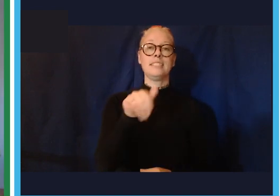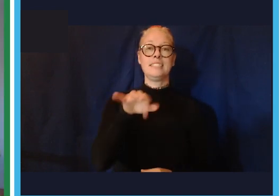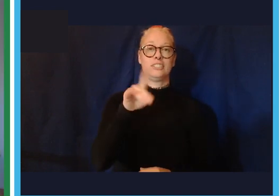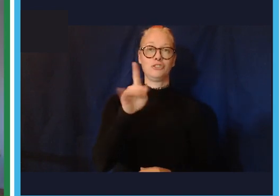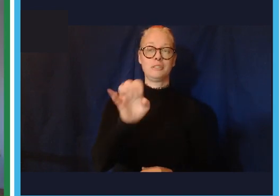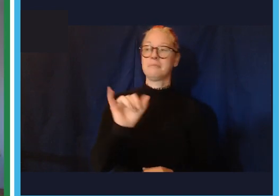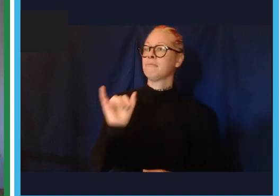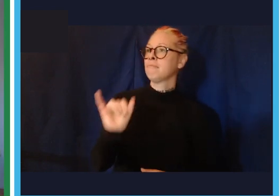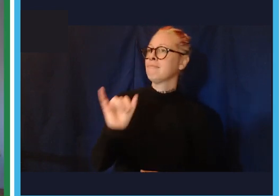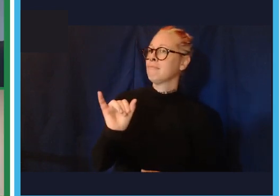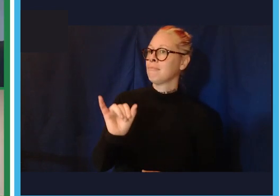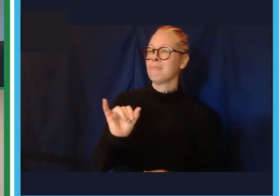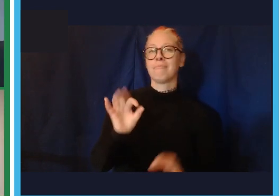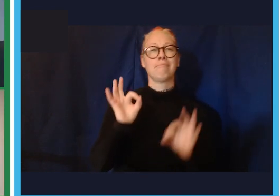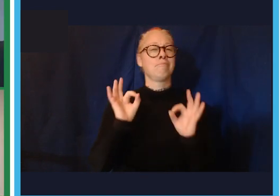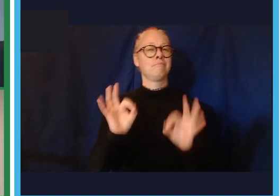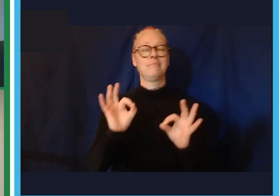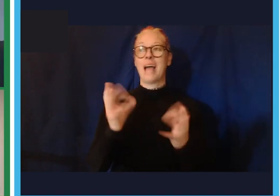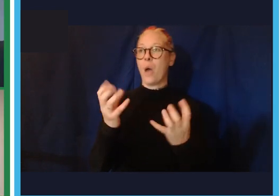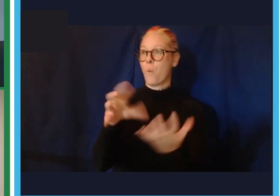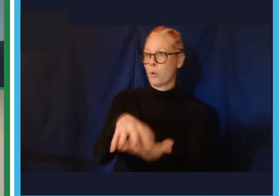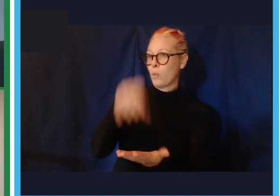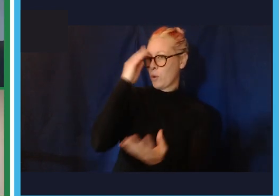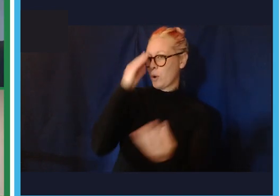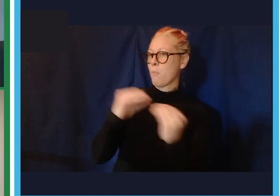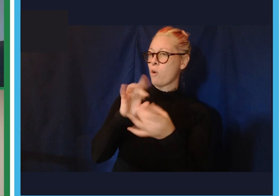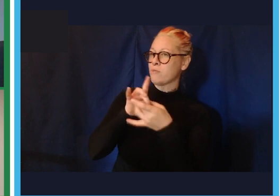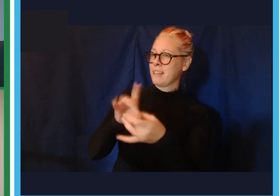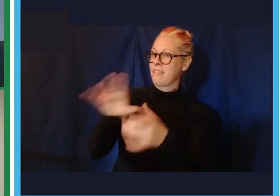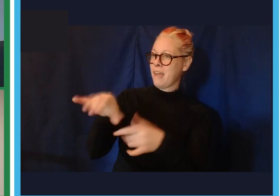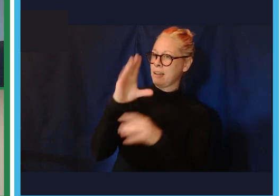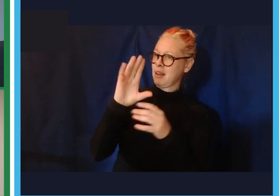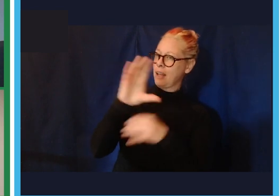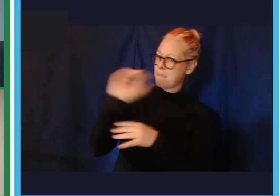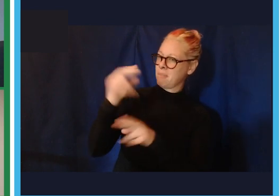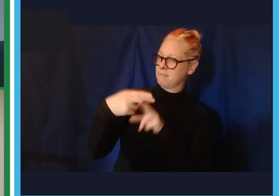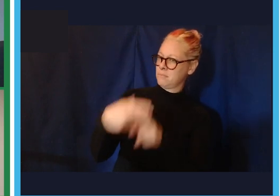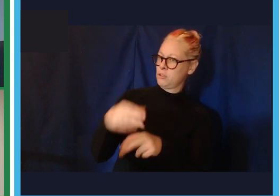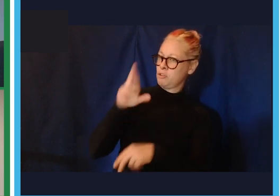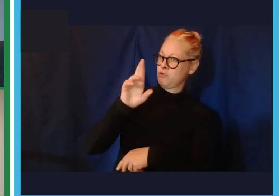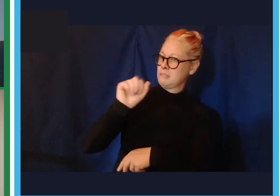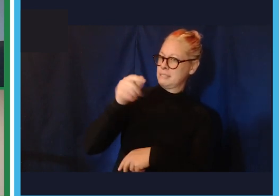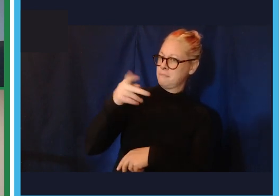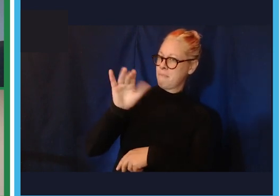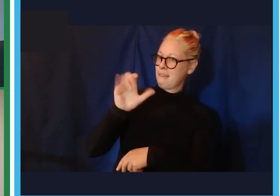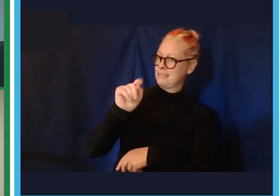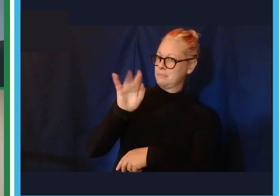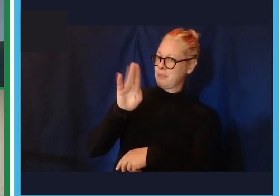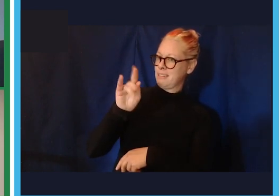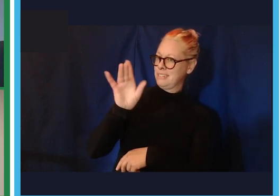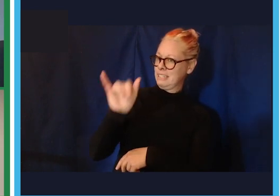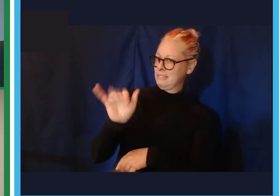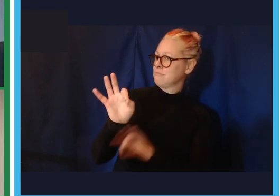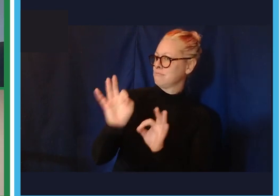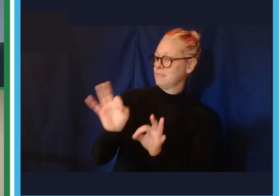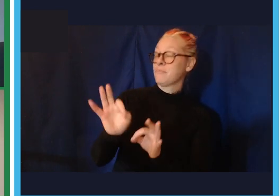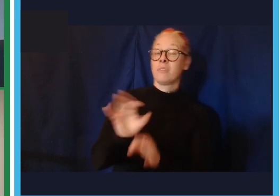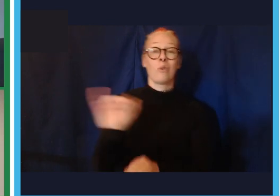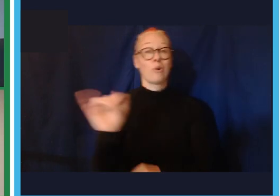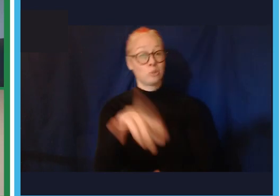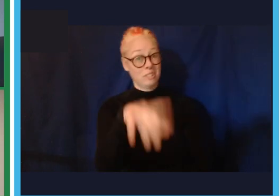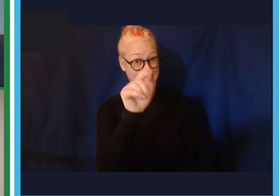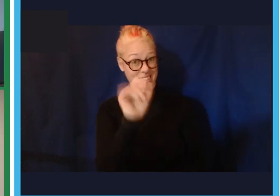totally agree. Based on the pie guy, that pizza is definitely for breakfast. Like, absolutely.